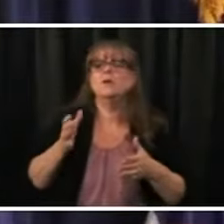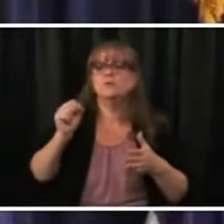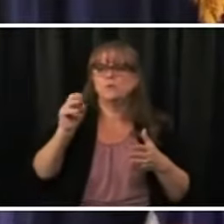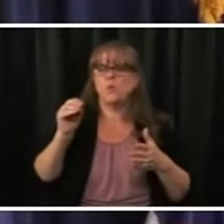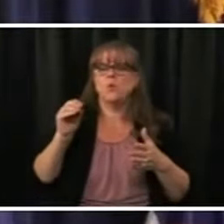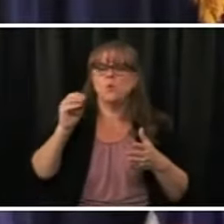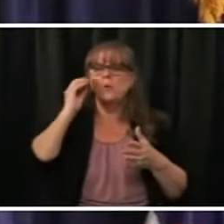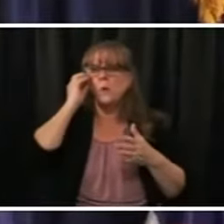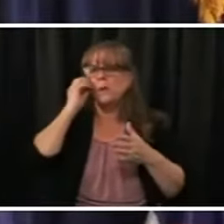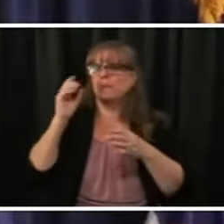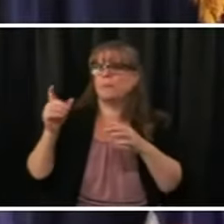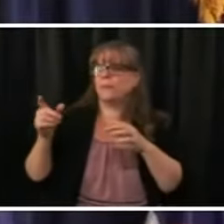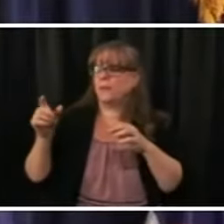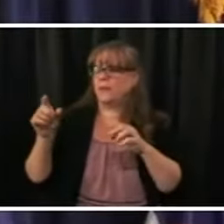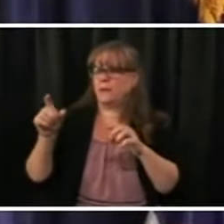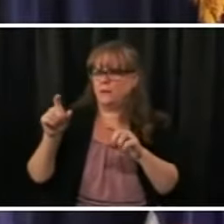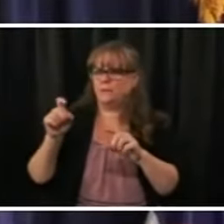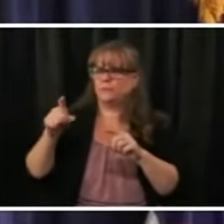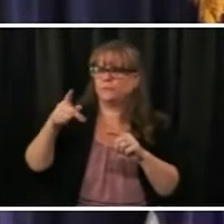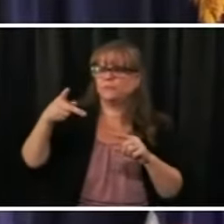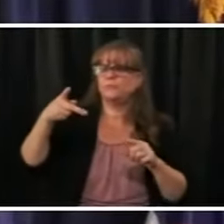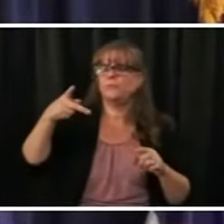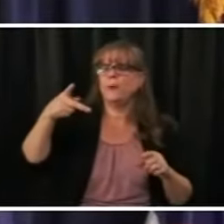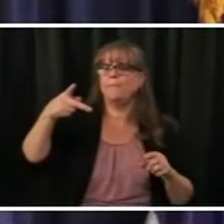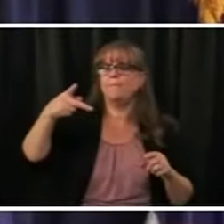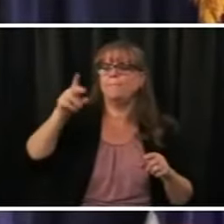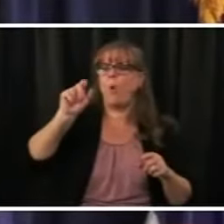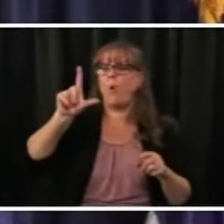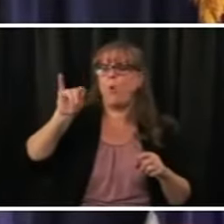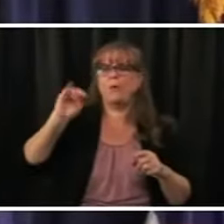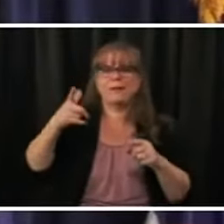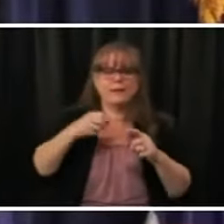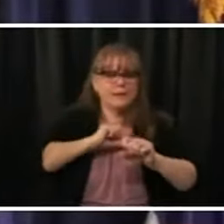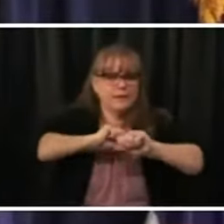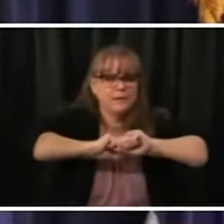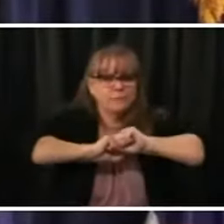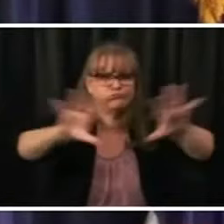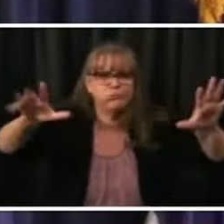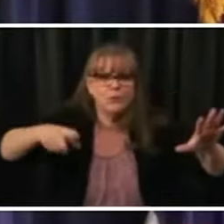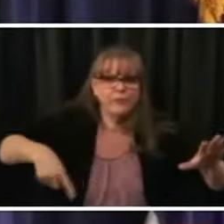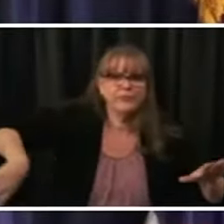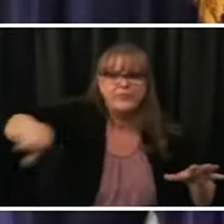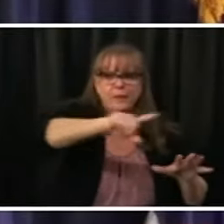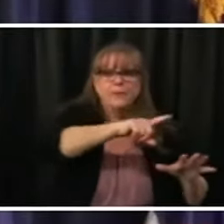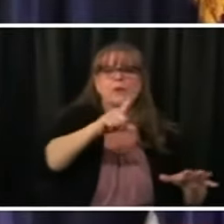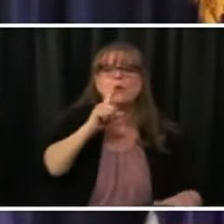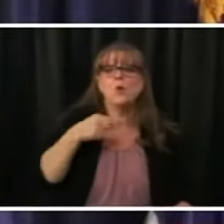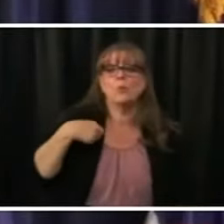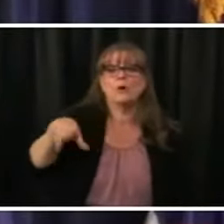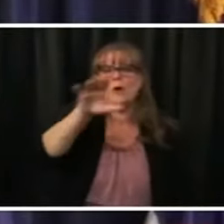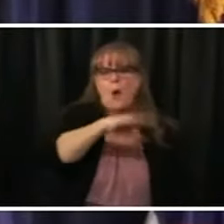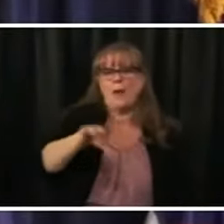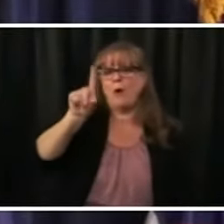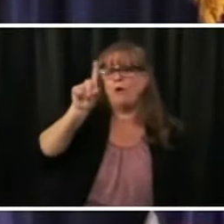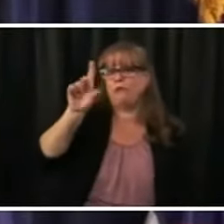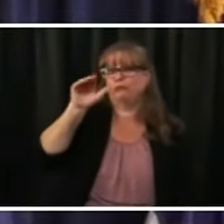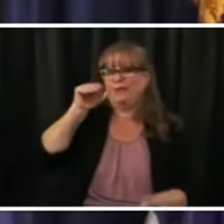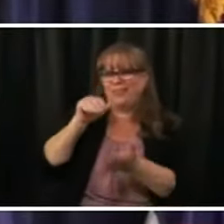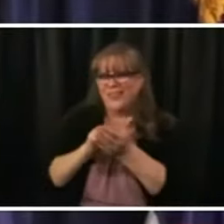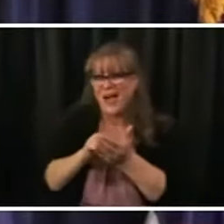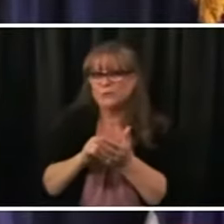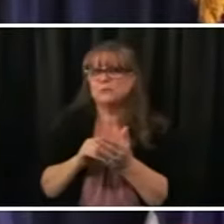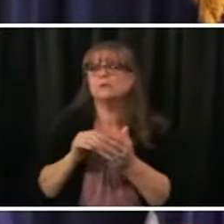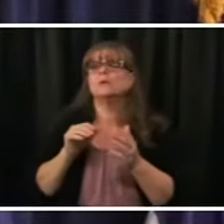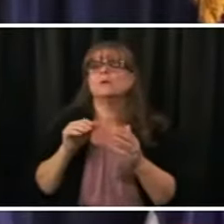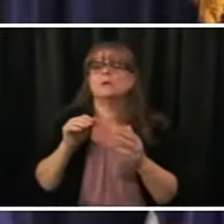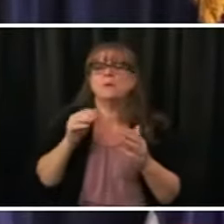life examples is generously 90,000 to 100,000. And we hope it's closer to 100,000, but it's more likely closer to 90,000, which